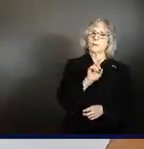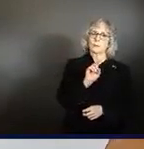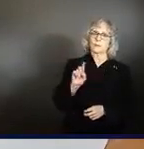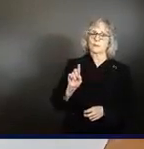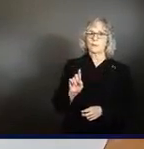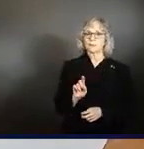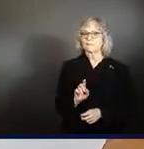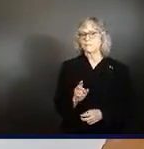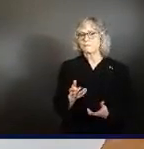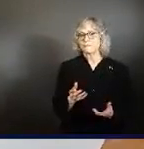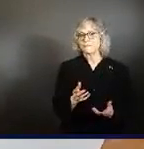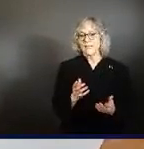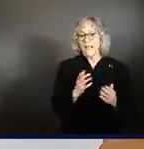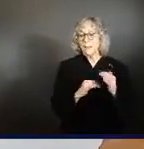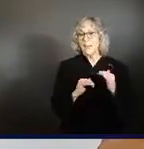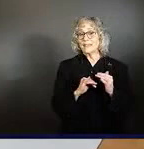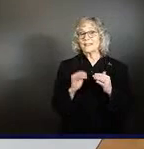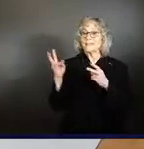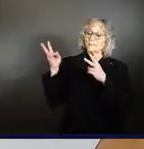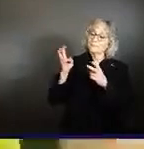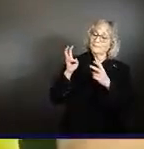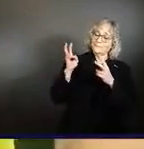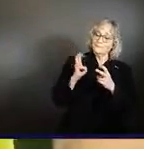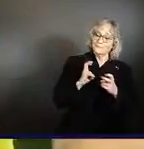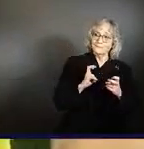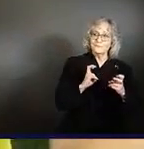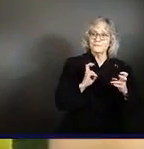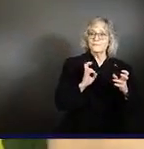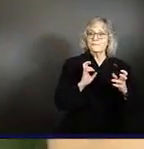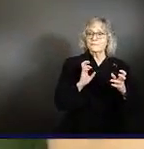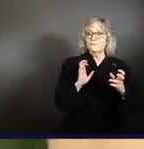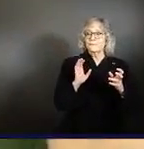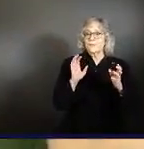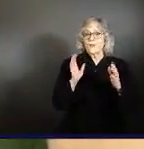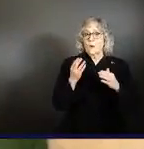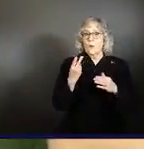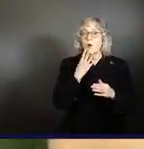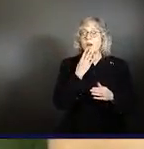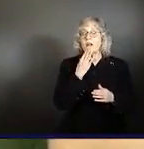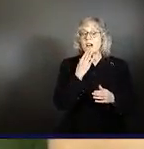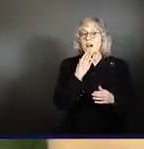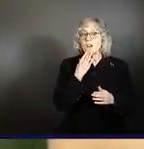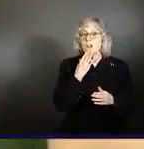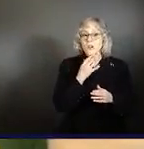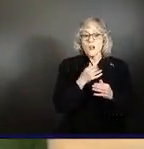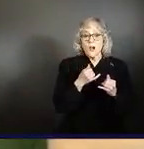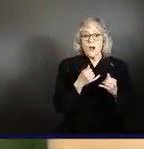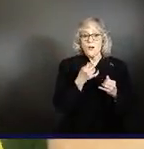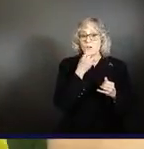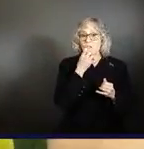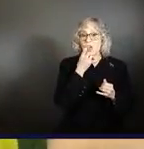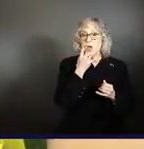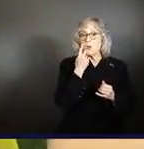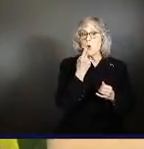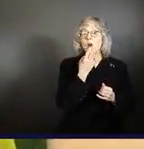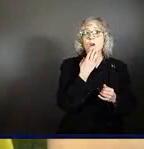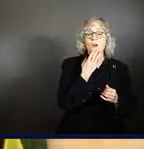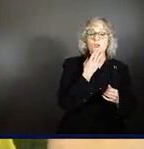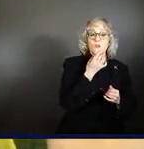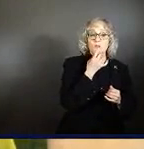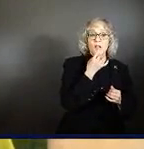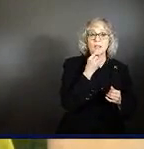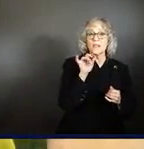But basically, what you do is you focus on one color of light at a time, and on your